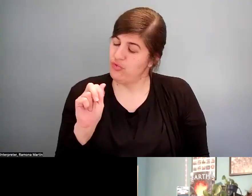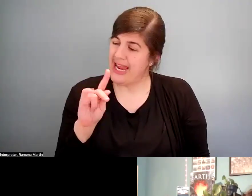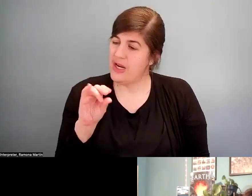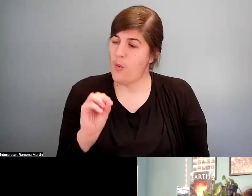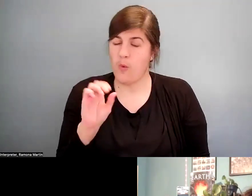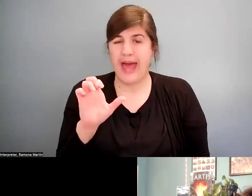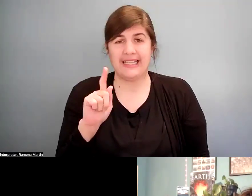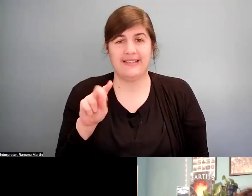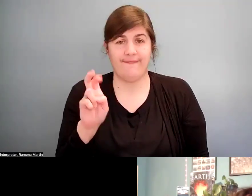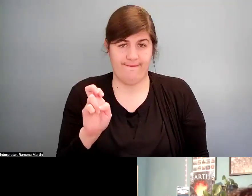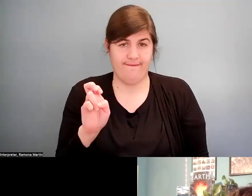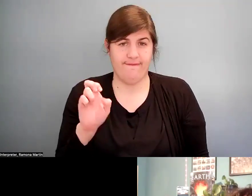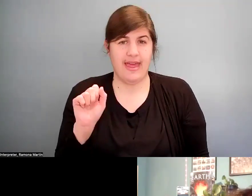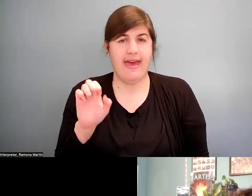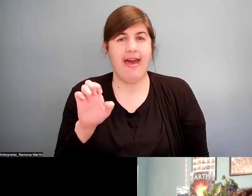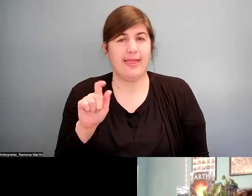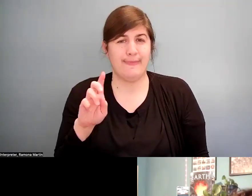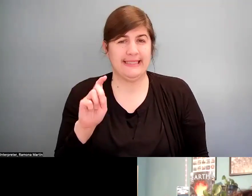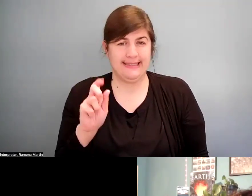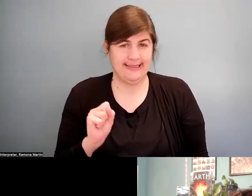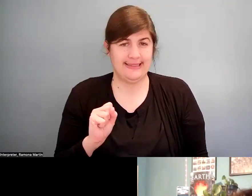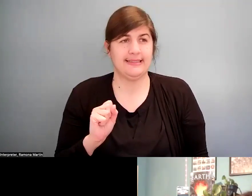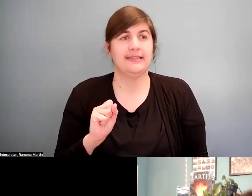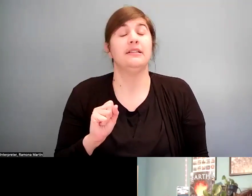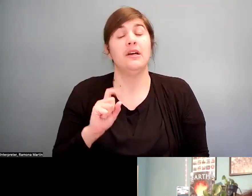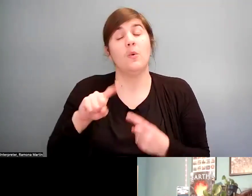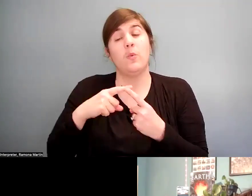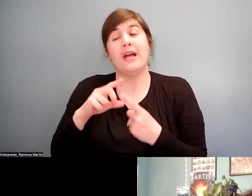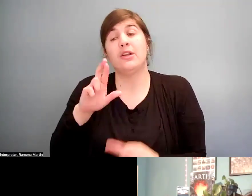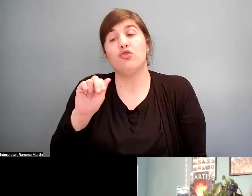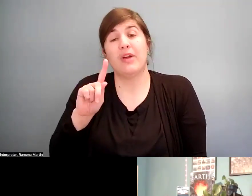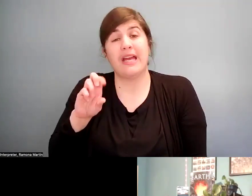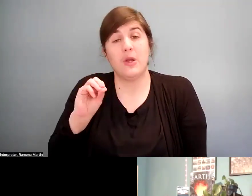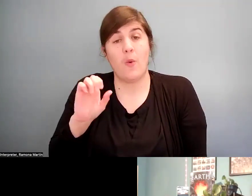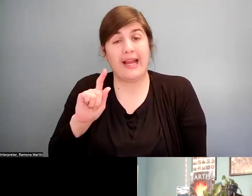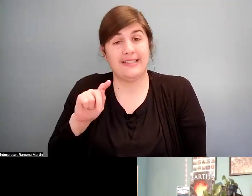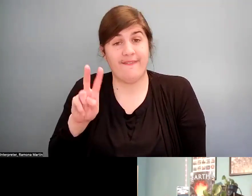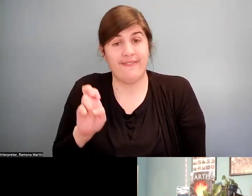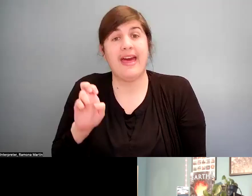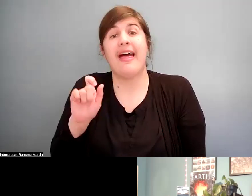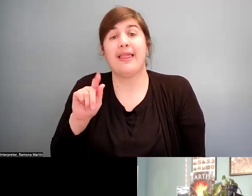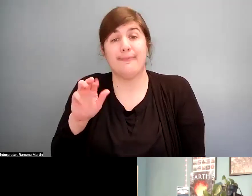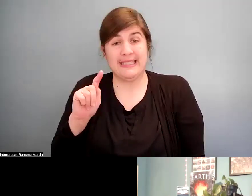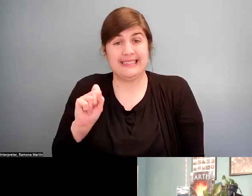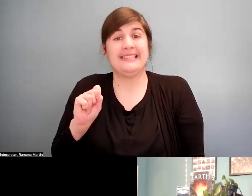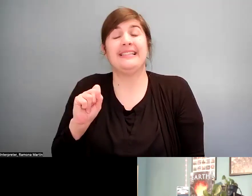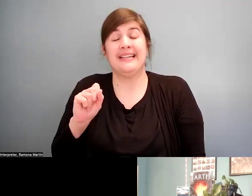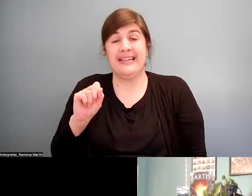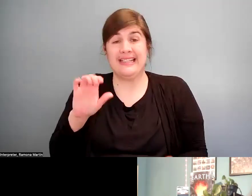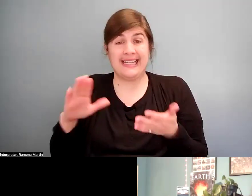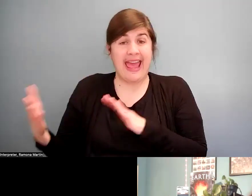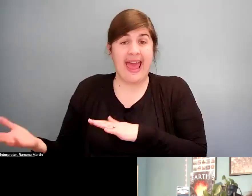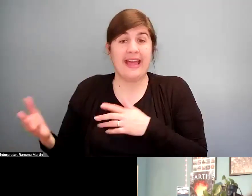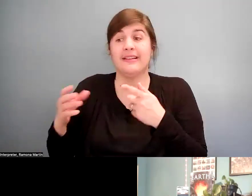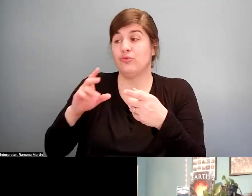elements within magma that decay. And when radioactive elements decay, they give off heat. So